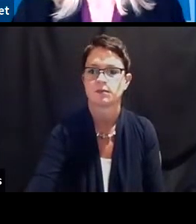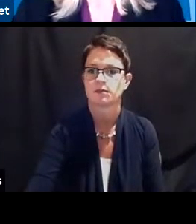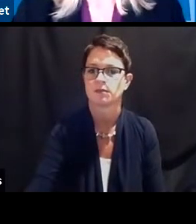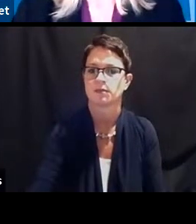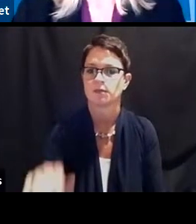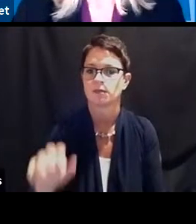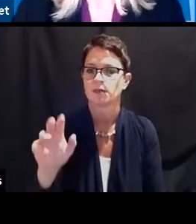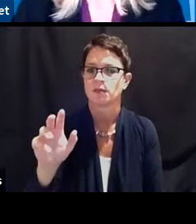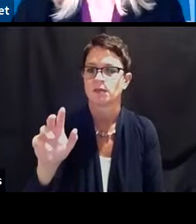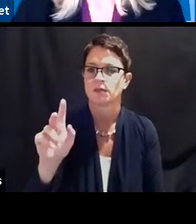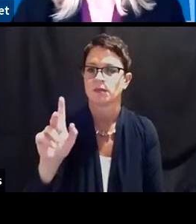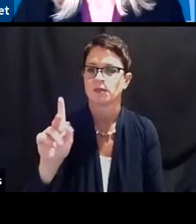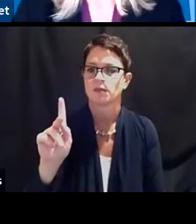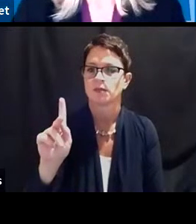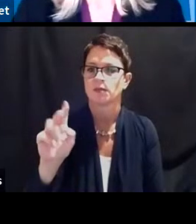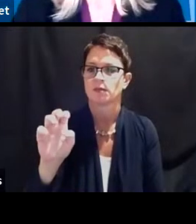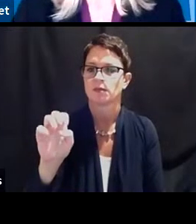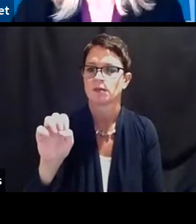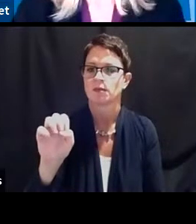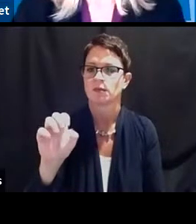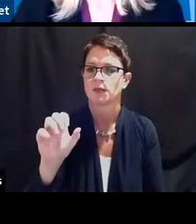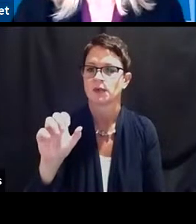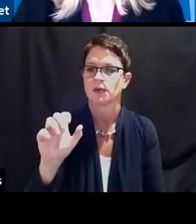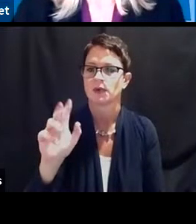Hello, my name is Kesav Gupta,